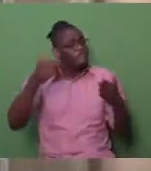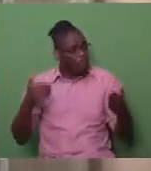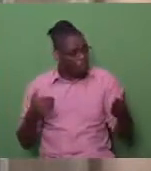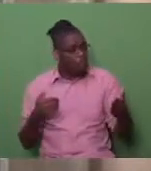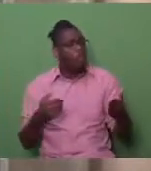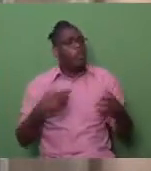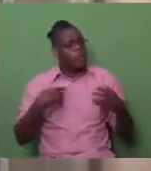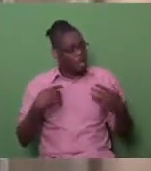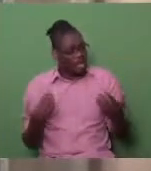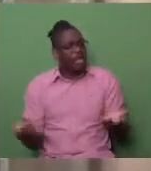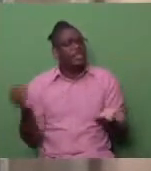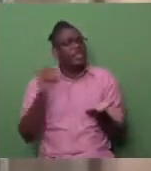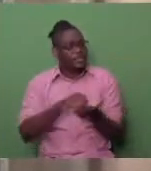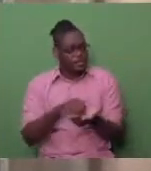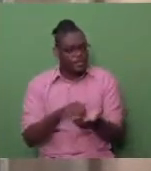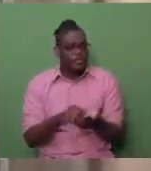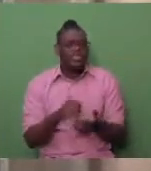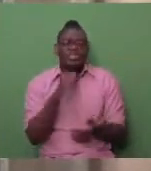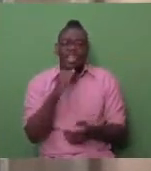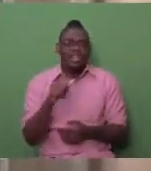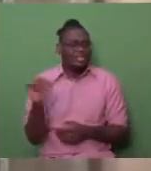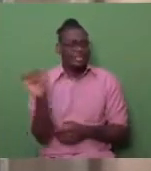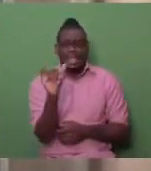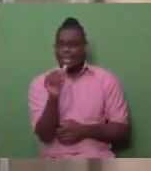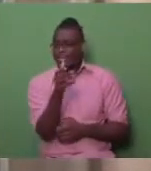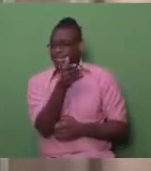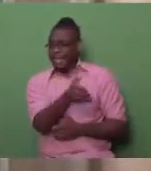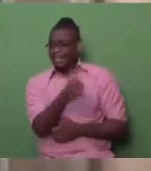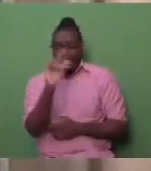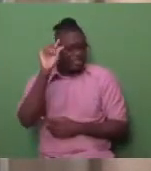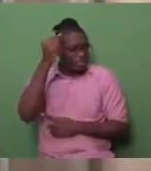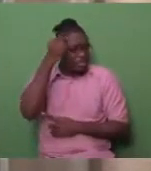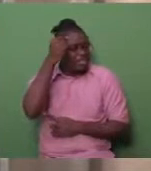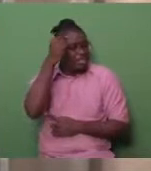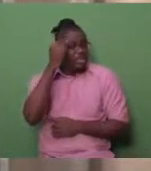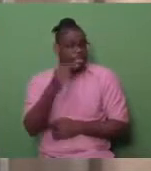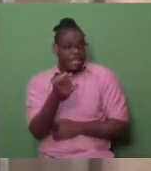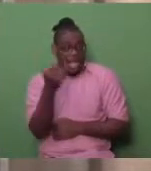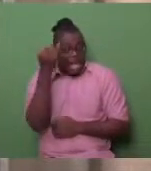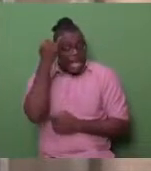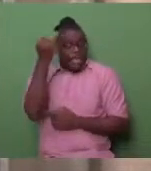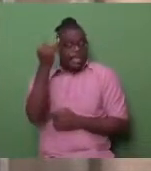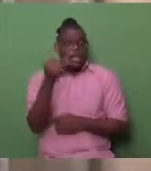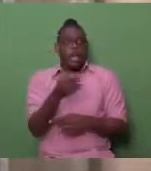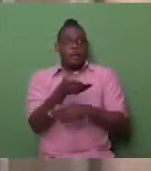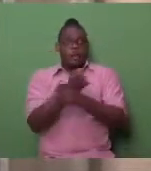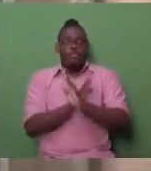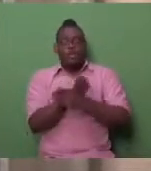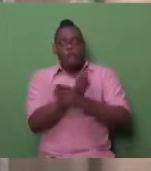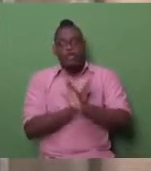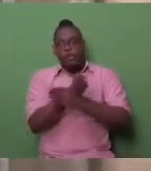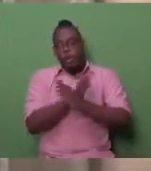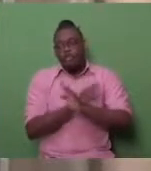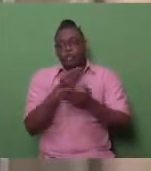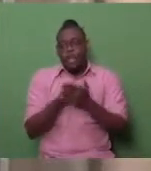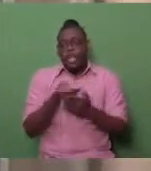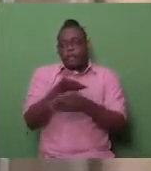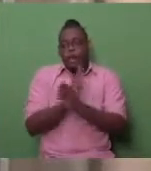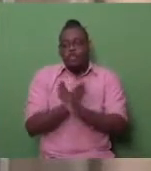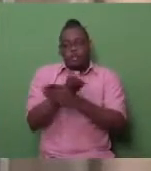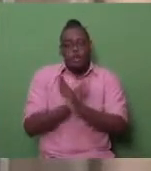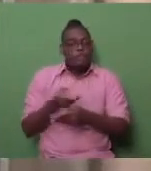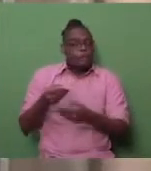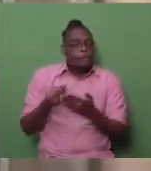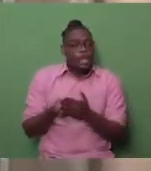borrow, borrow, borrow, and spend, spend, spend, we have practical solutions for revenue generation and job creation.